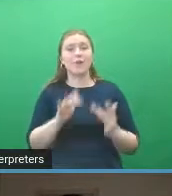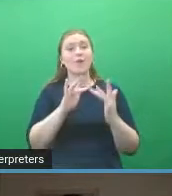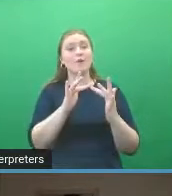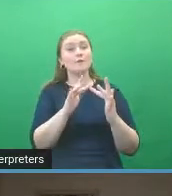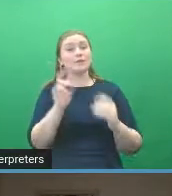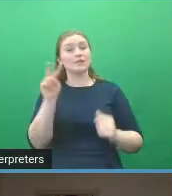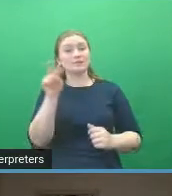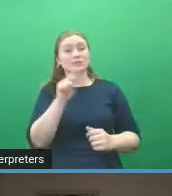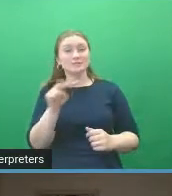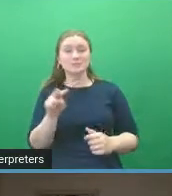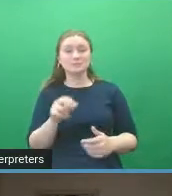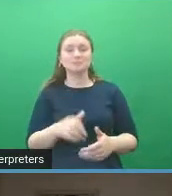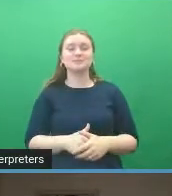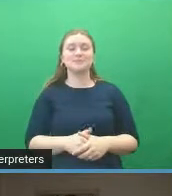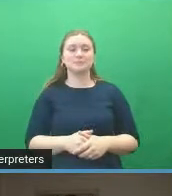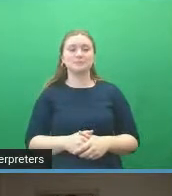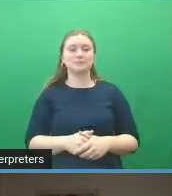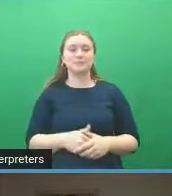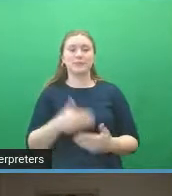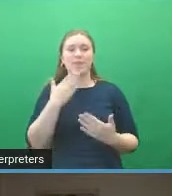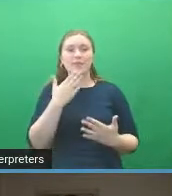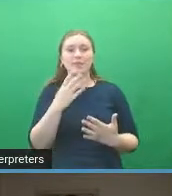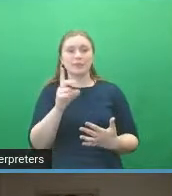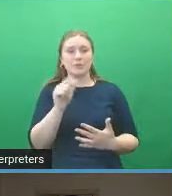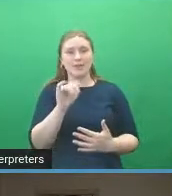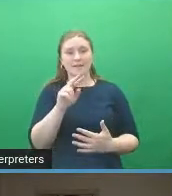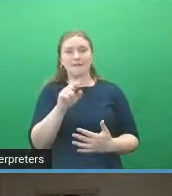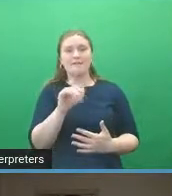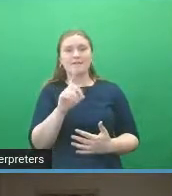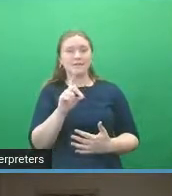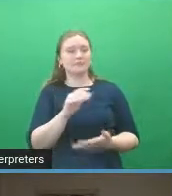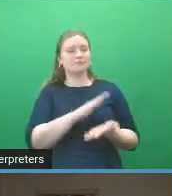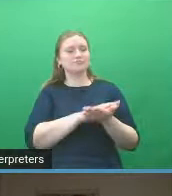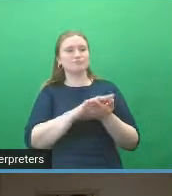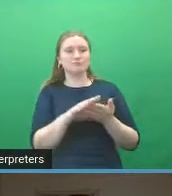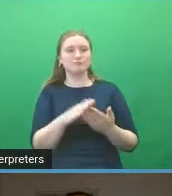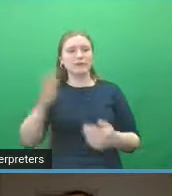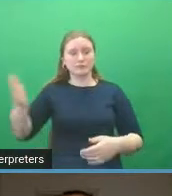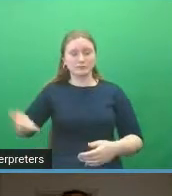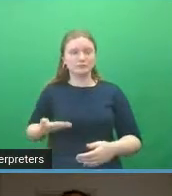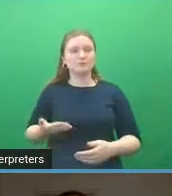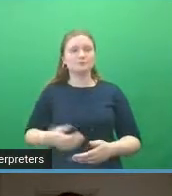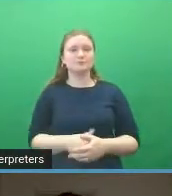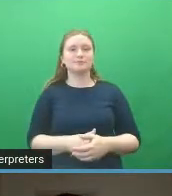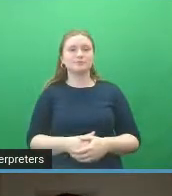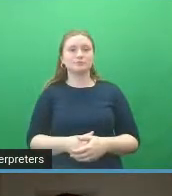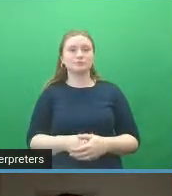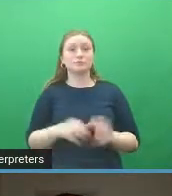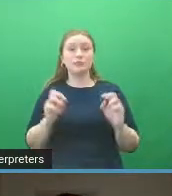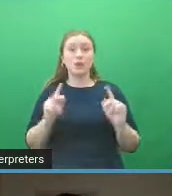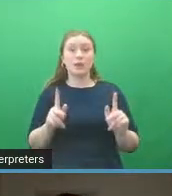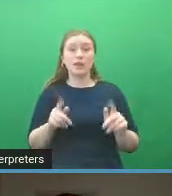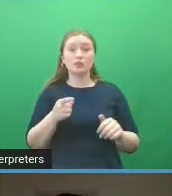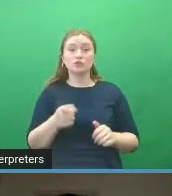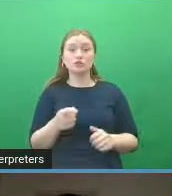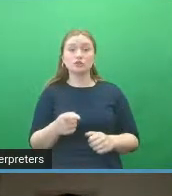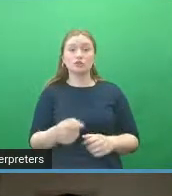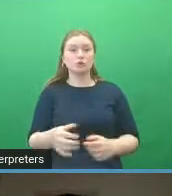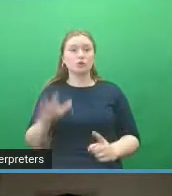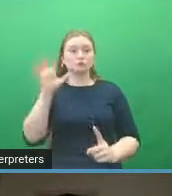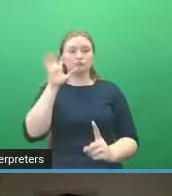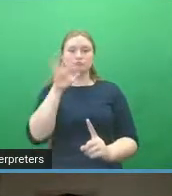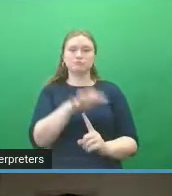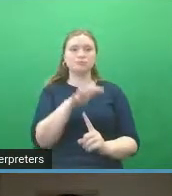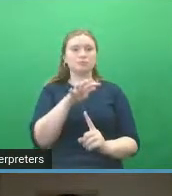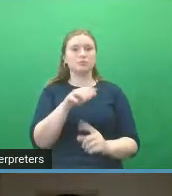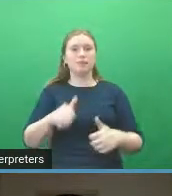out there. And thank you, David, for that nice introduction. Okay, so you've mastered the art of live streaming a program